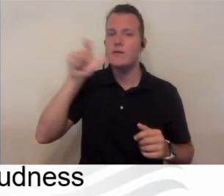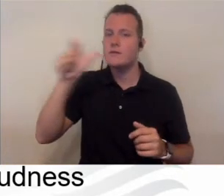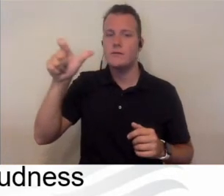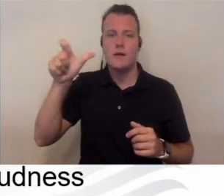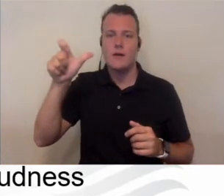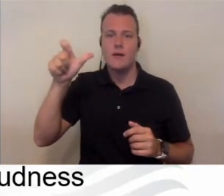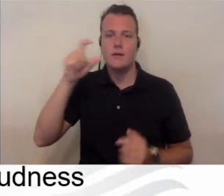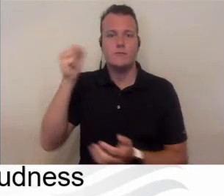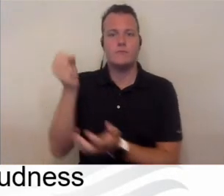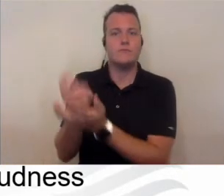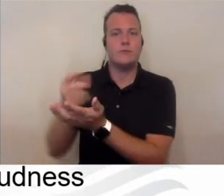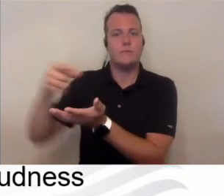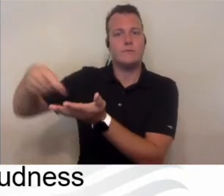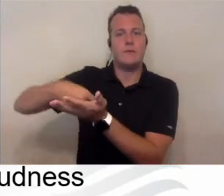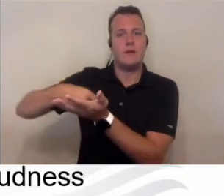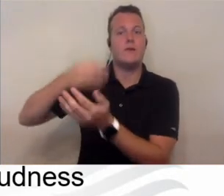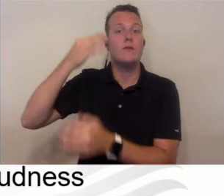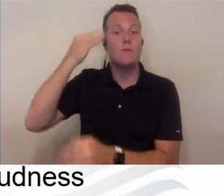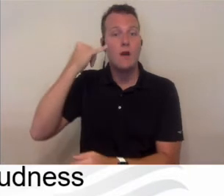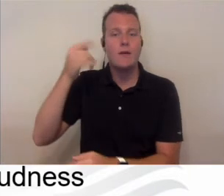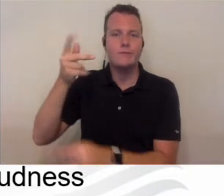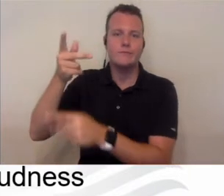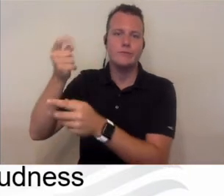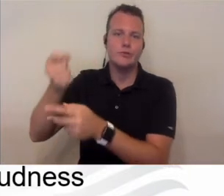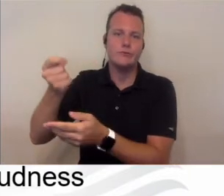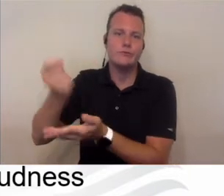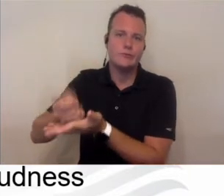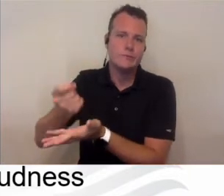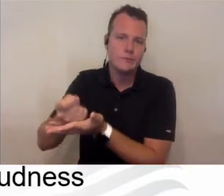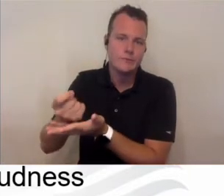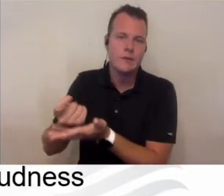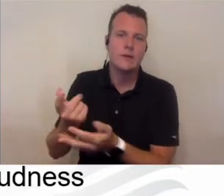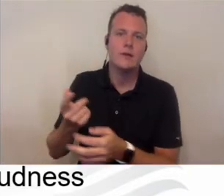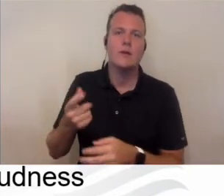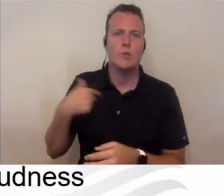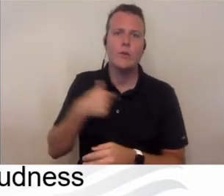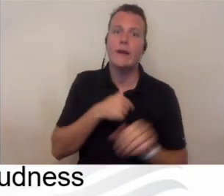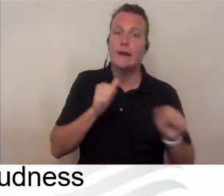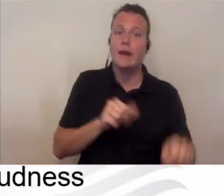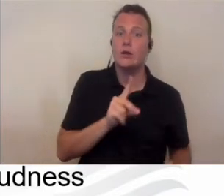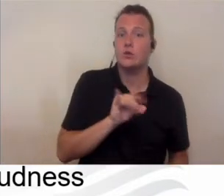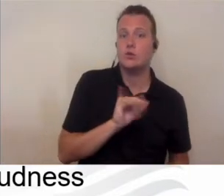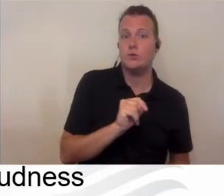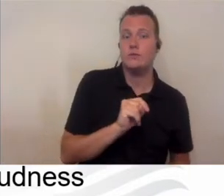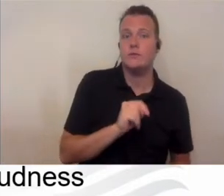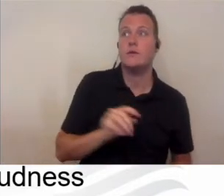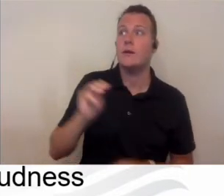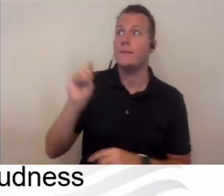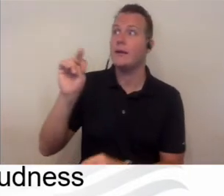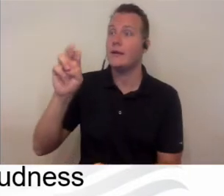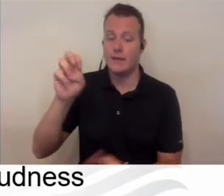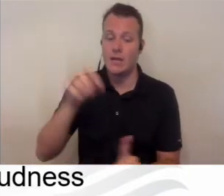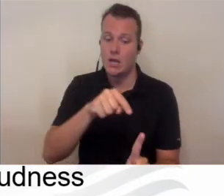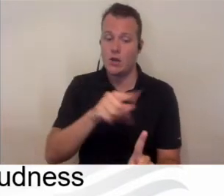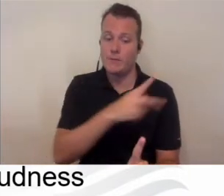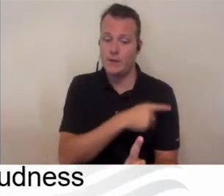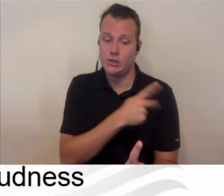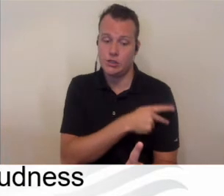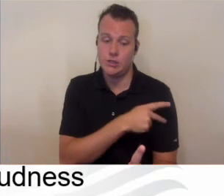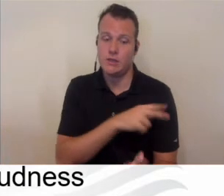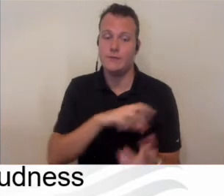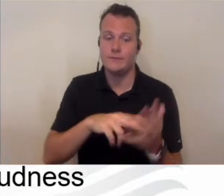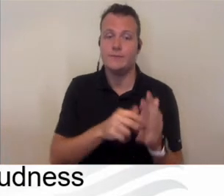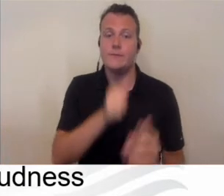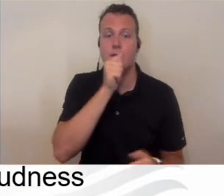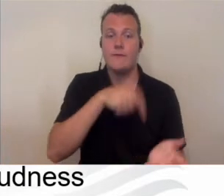it's treatment, but we can do it. And if you choose to do it and it is a Medicare beneficiary, it's private pay. And